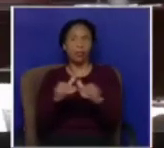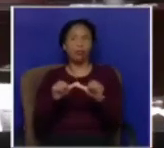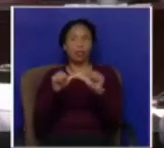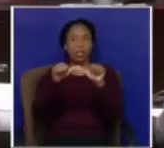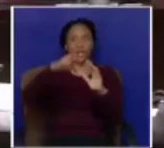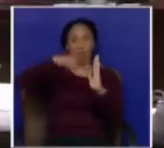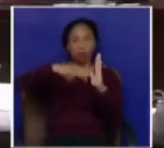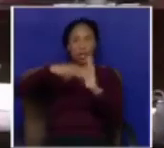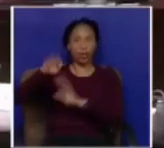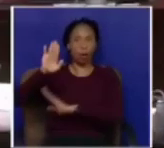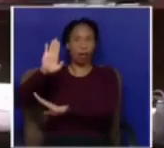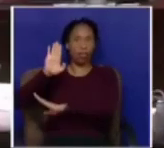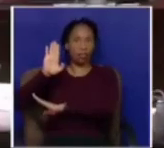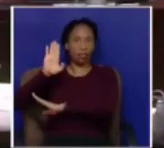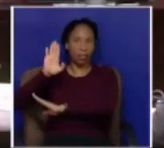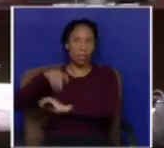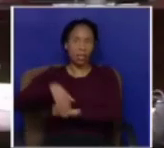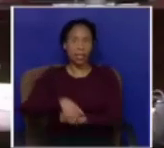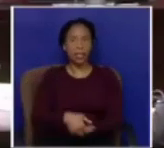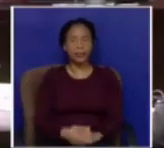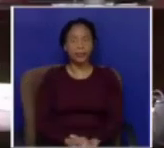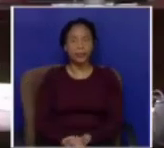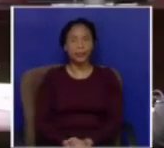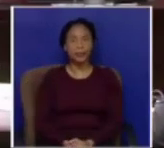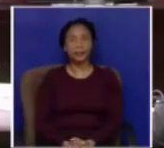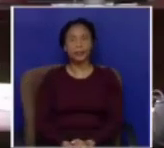read the oath or affirmation.